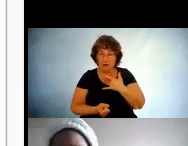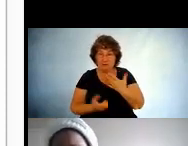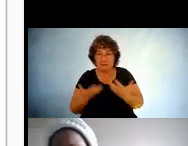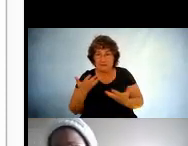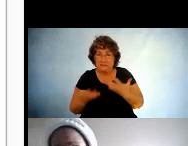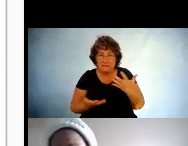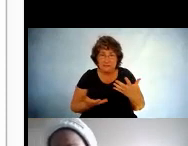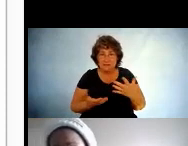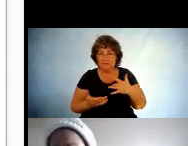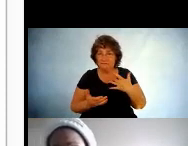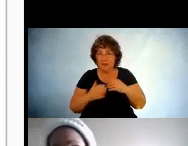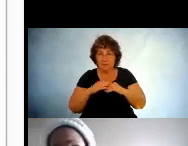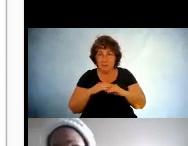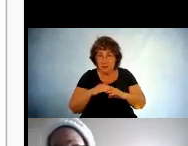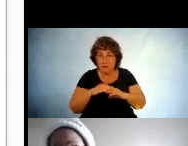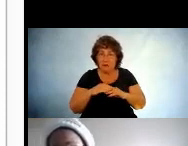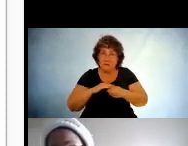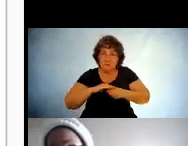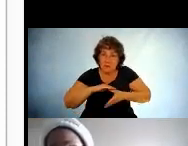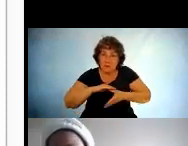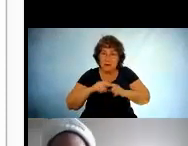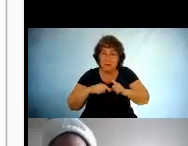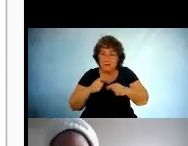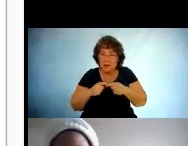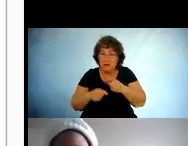They probably didn't mean to, but yes.